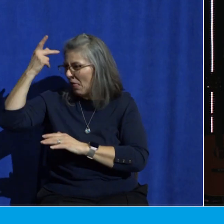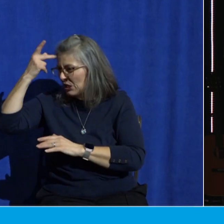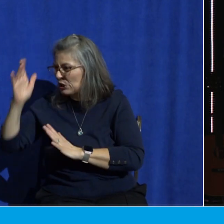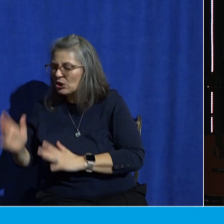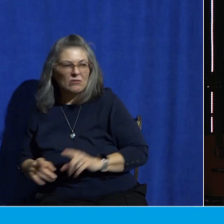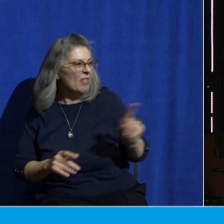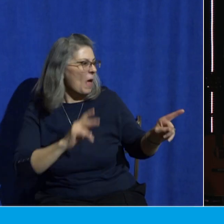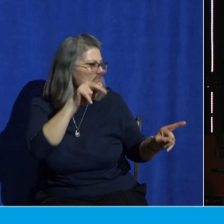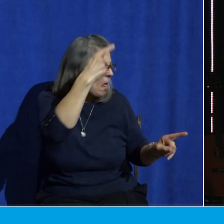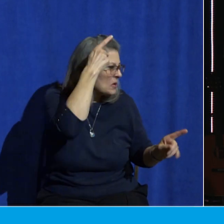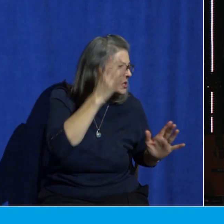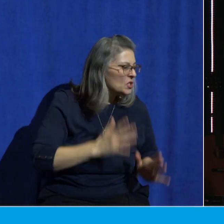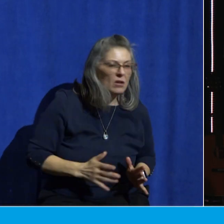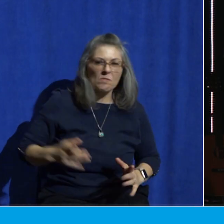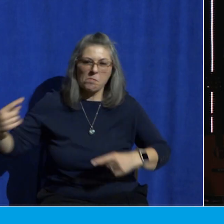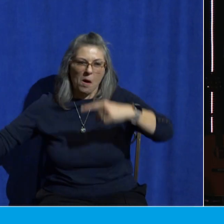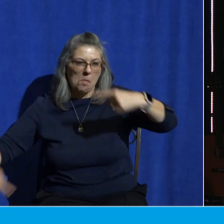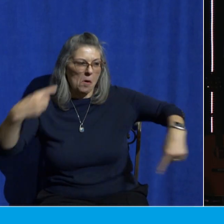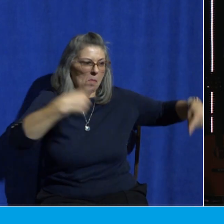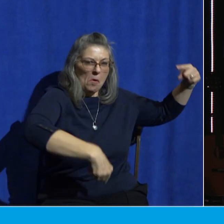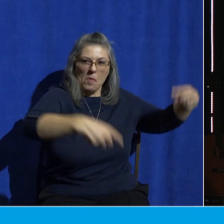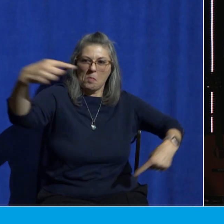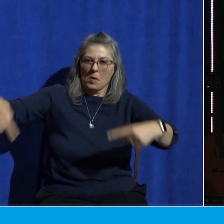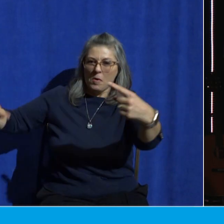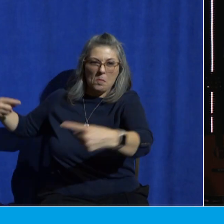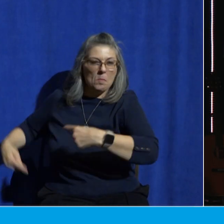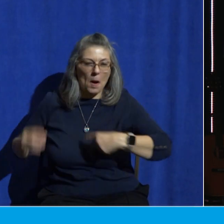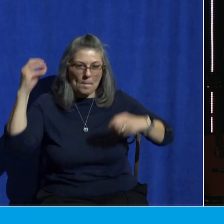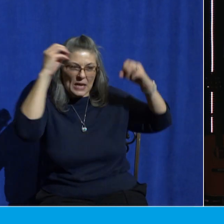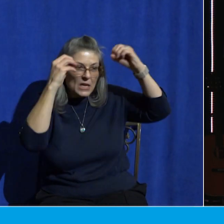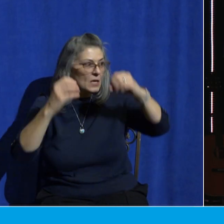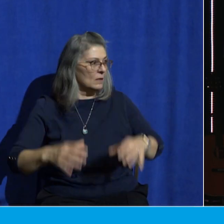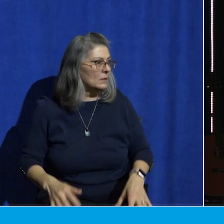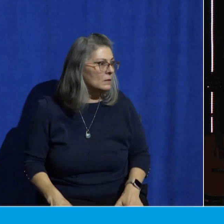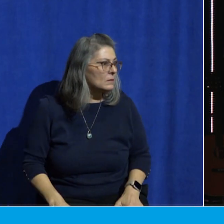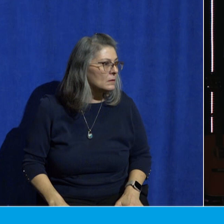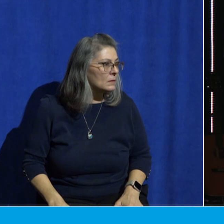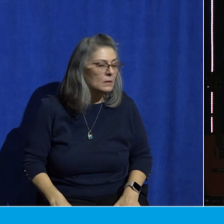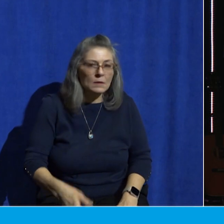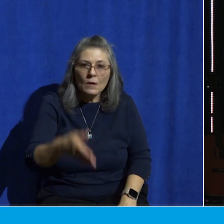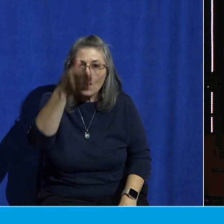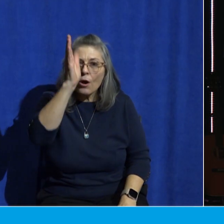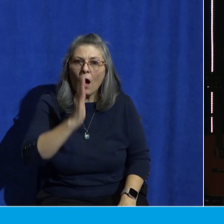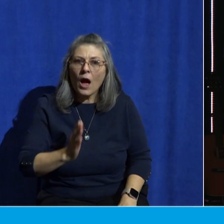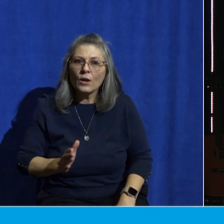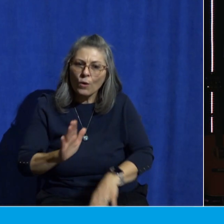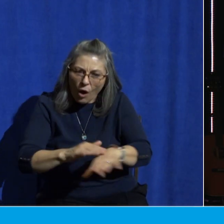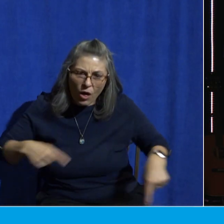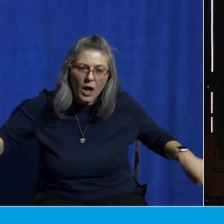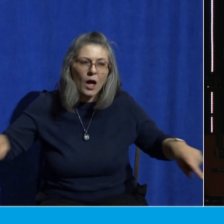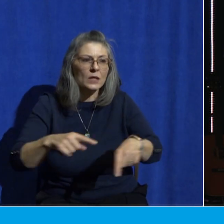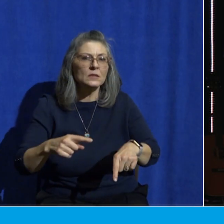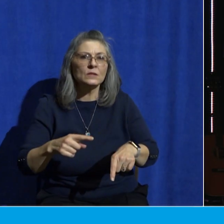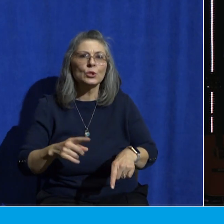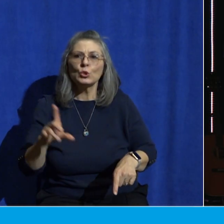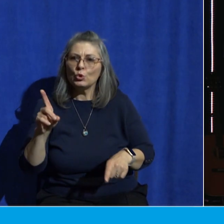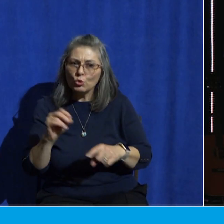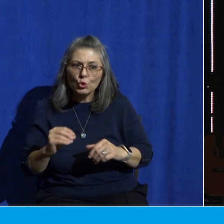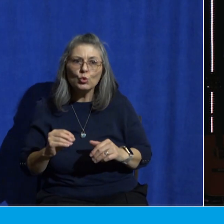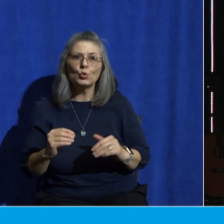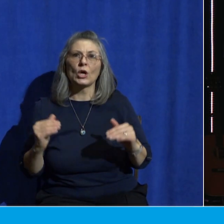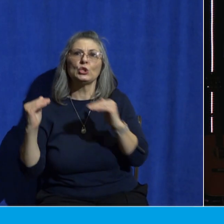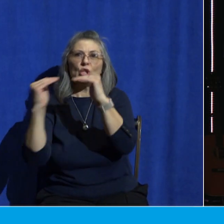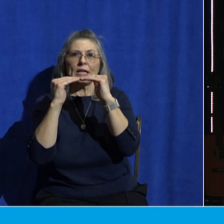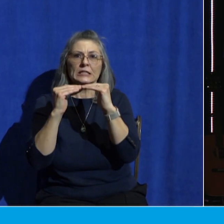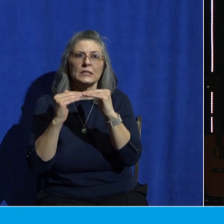be clear, for people whom God has called and requires to do justice, we care a lot about